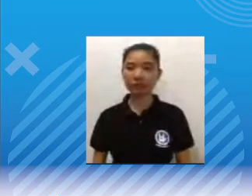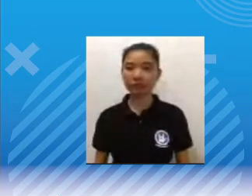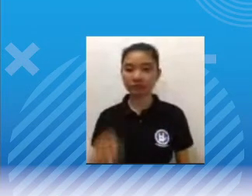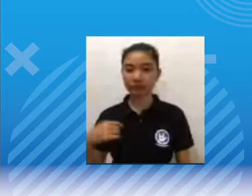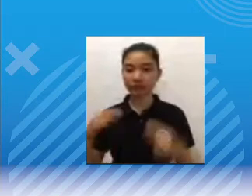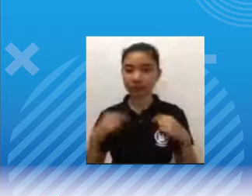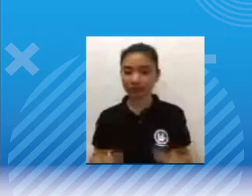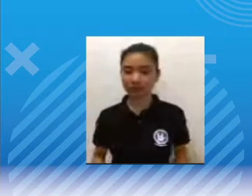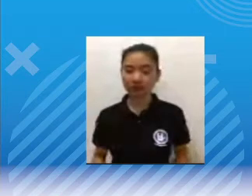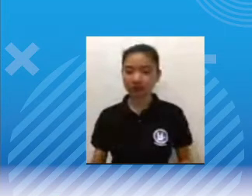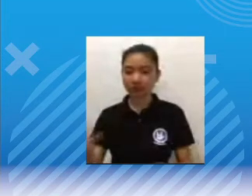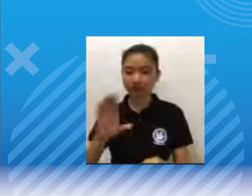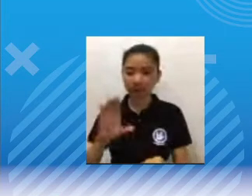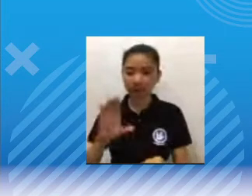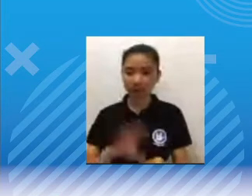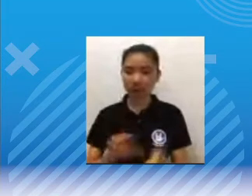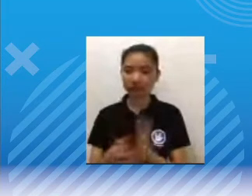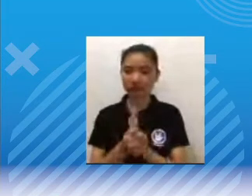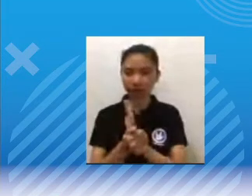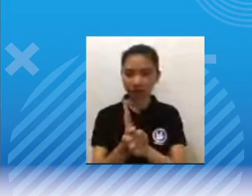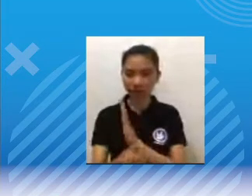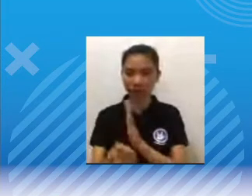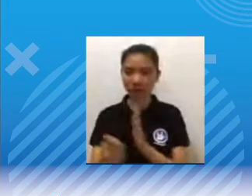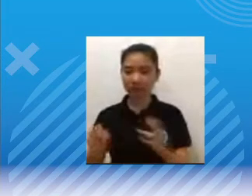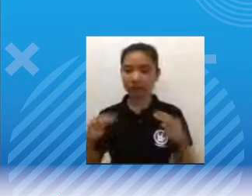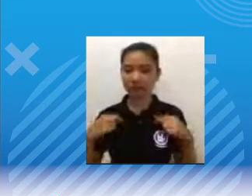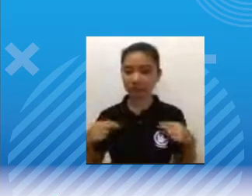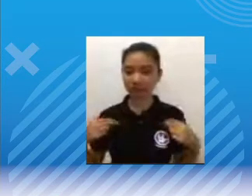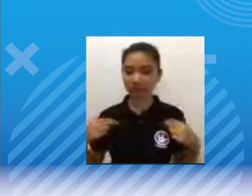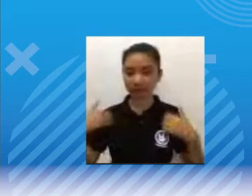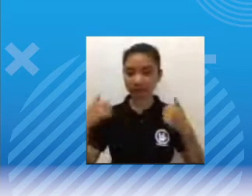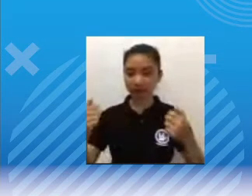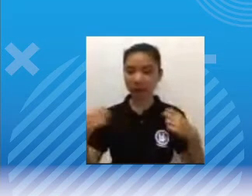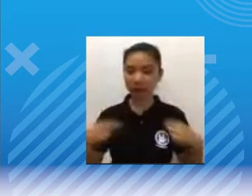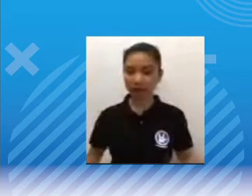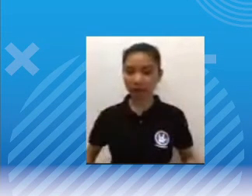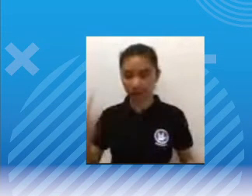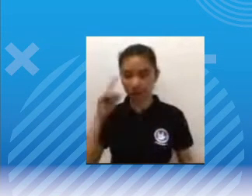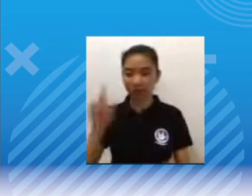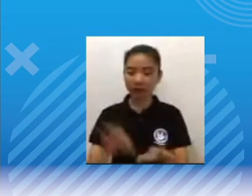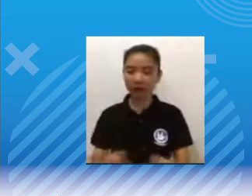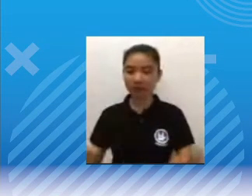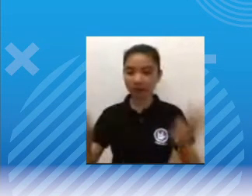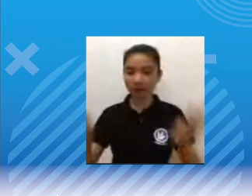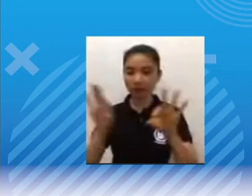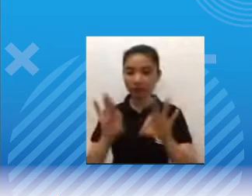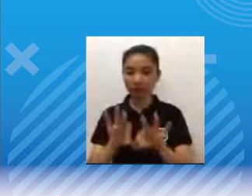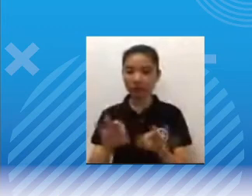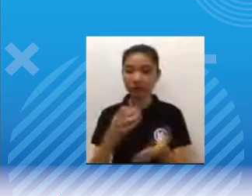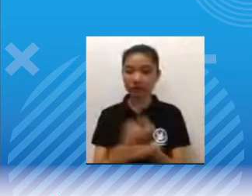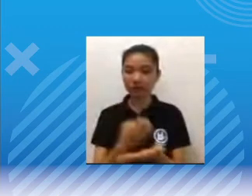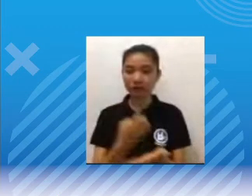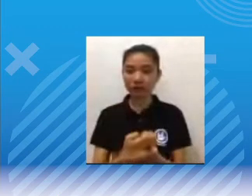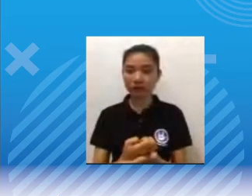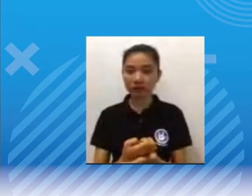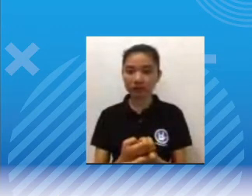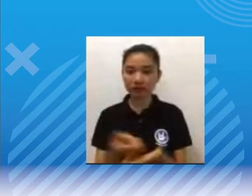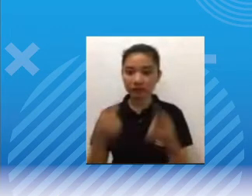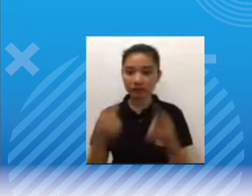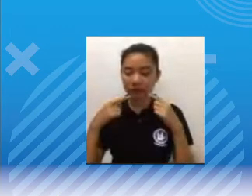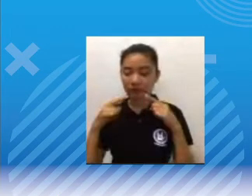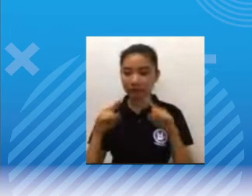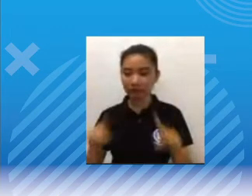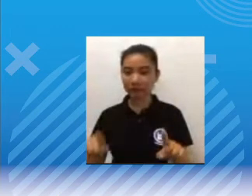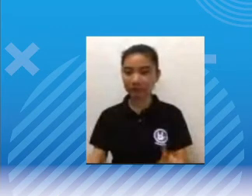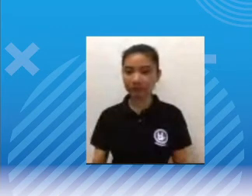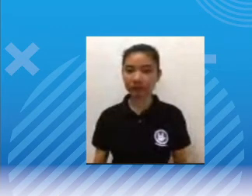good health, essential to the economic success. And sinabi rin sa World Bank, na-cite din sa World Bank